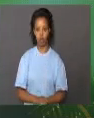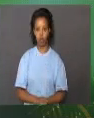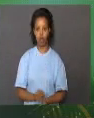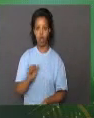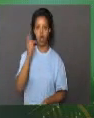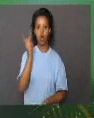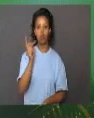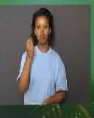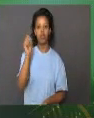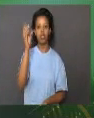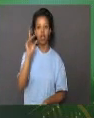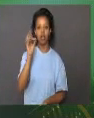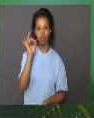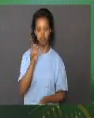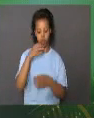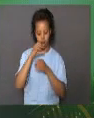optical microscopes